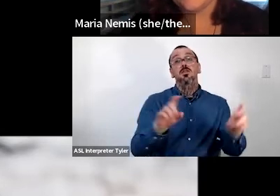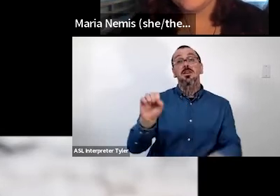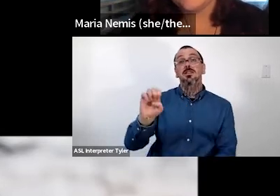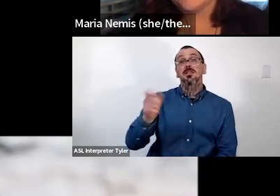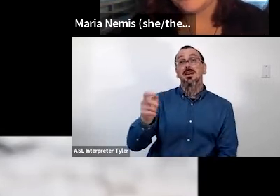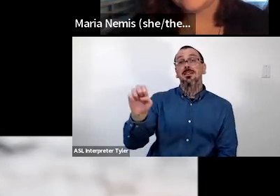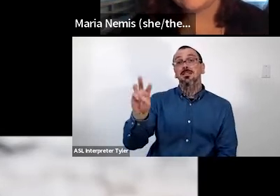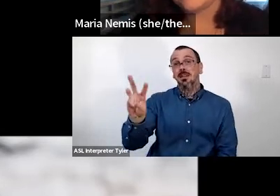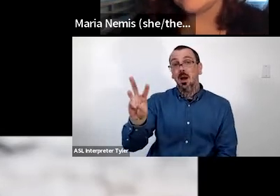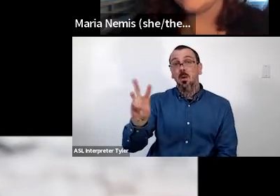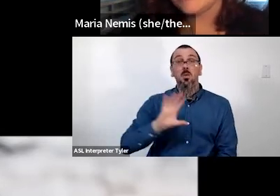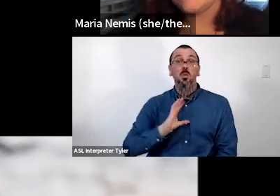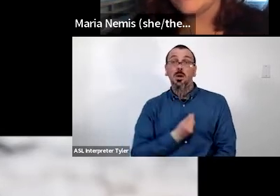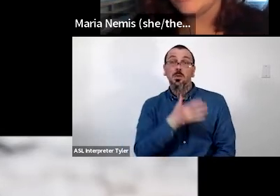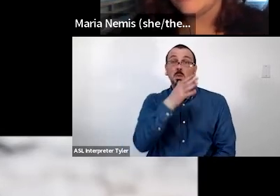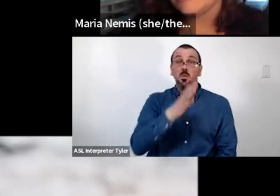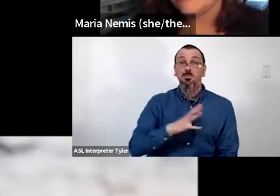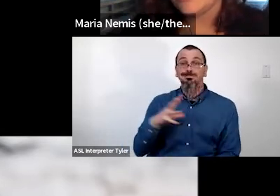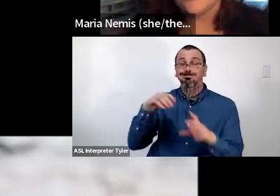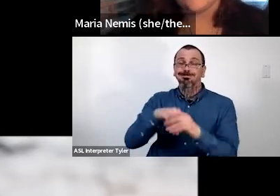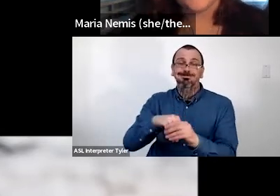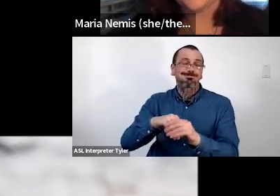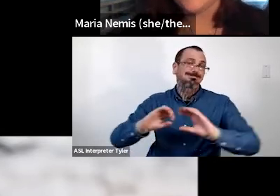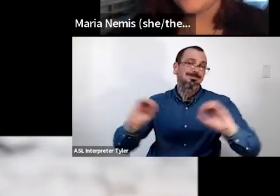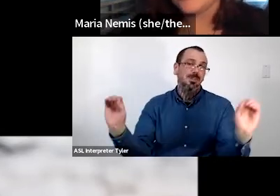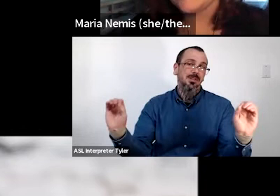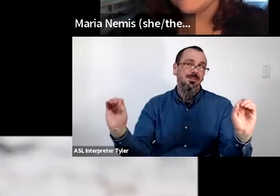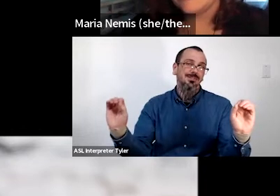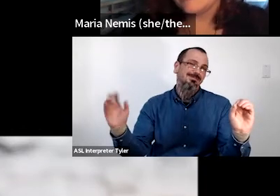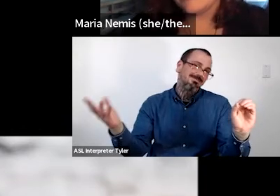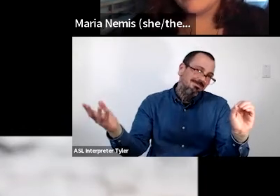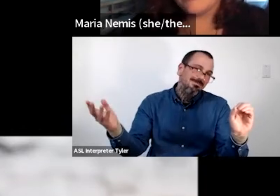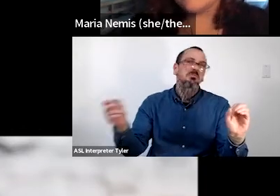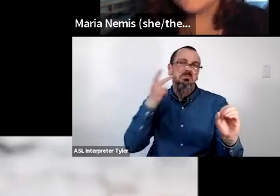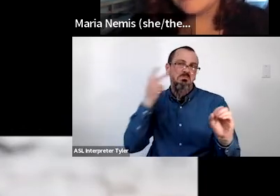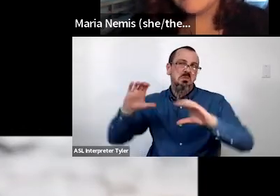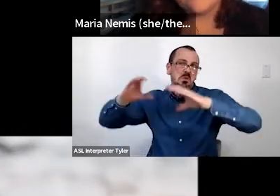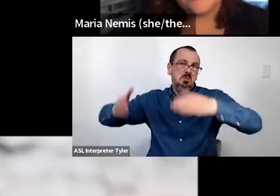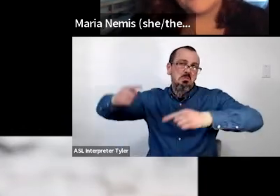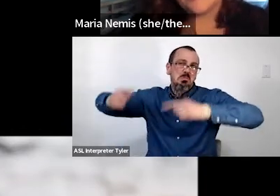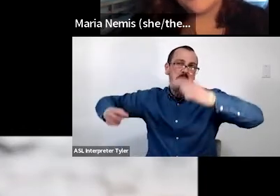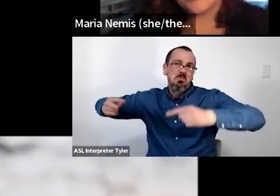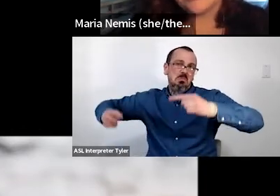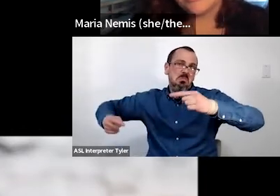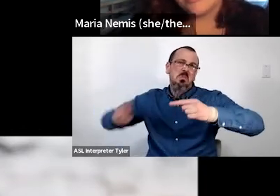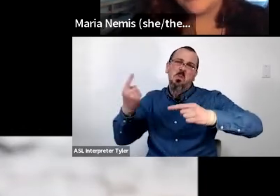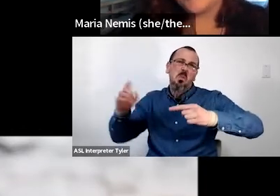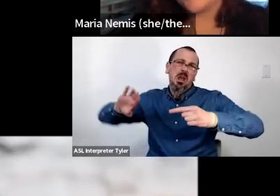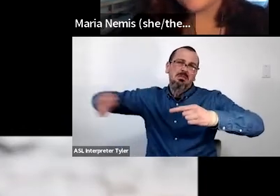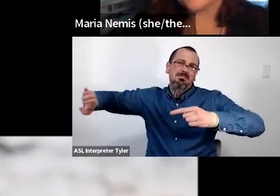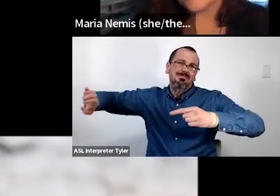included in my research, which is a less complete picture than all gender minorities. And there was pretty significant